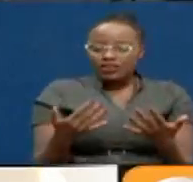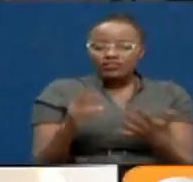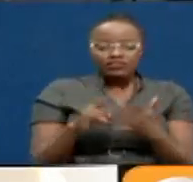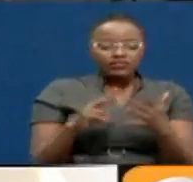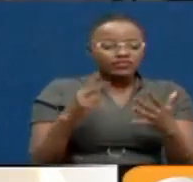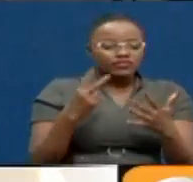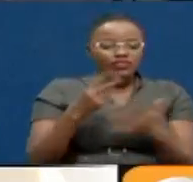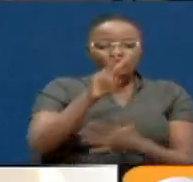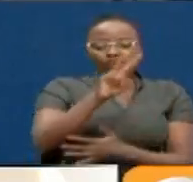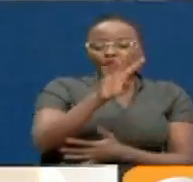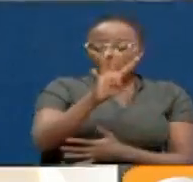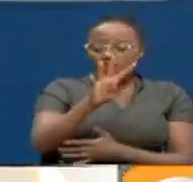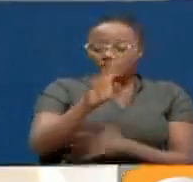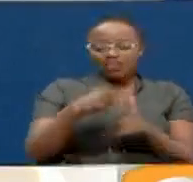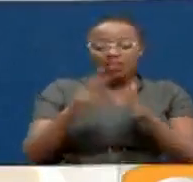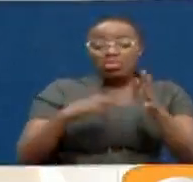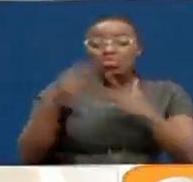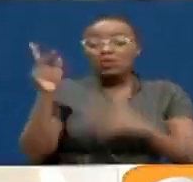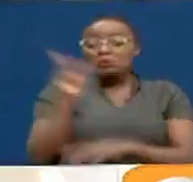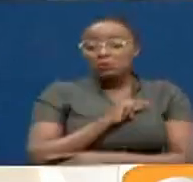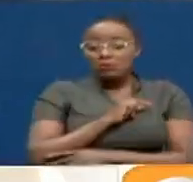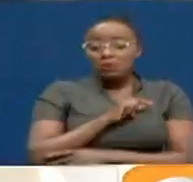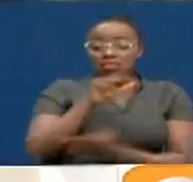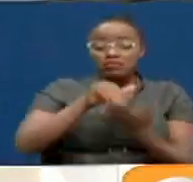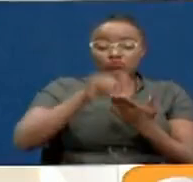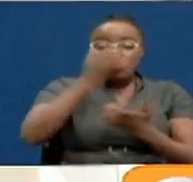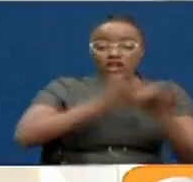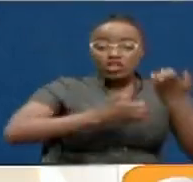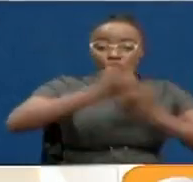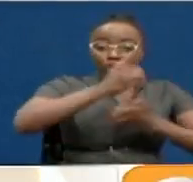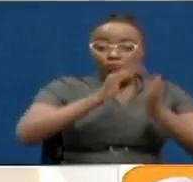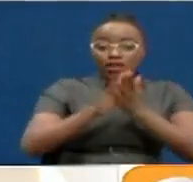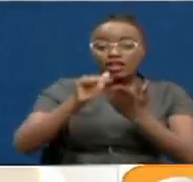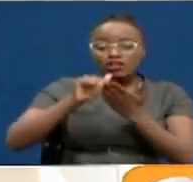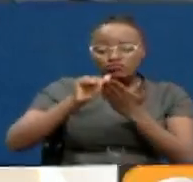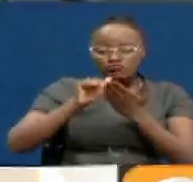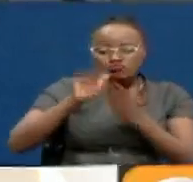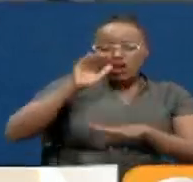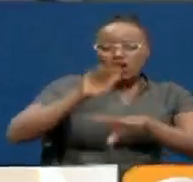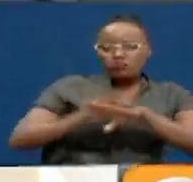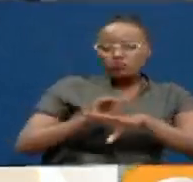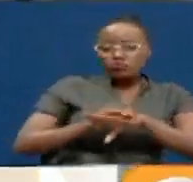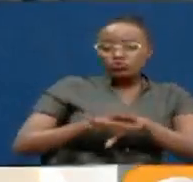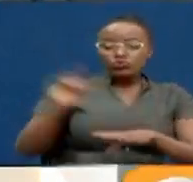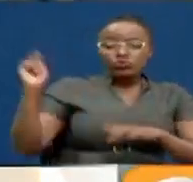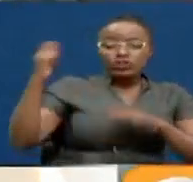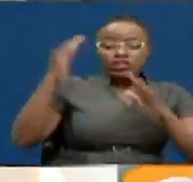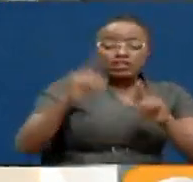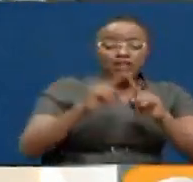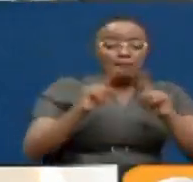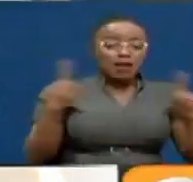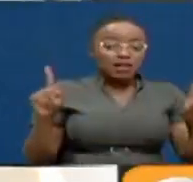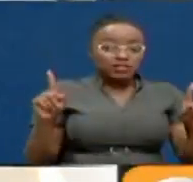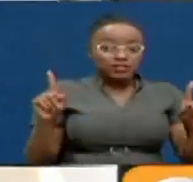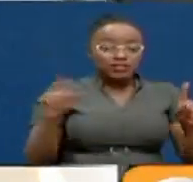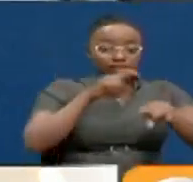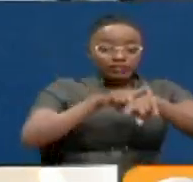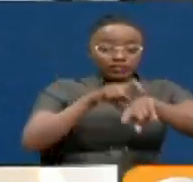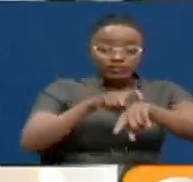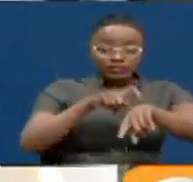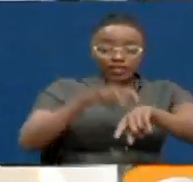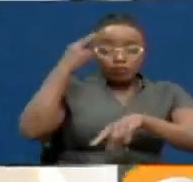and 3 pickups. He said that this would be more economical and more appealing to Kenyans. However, during